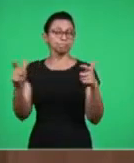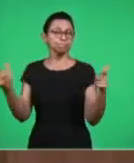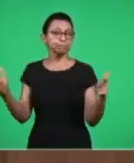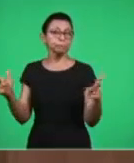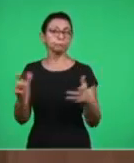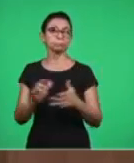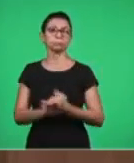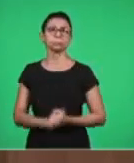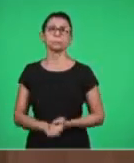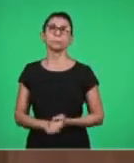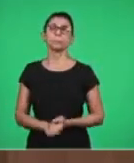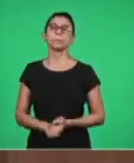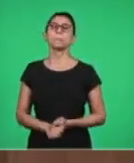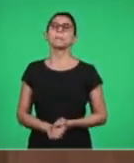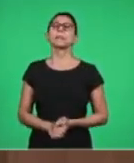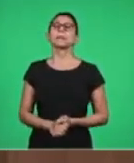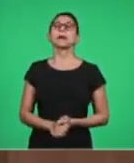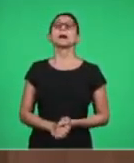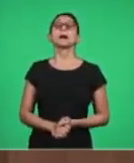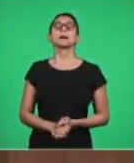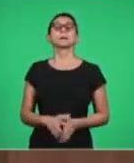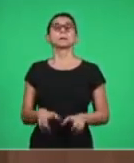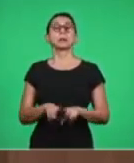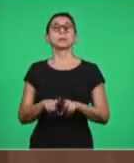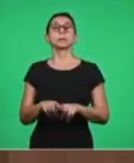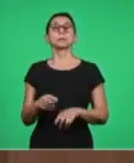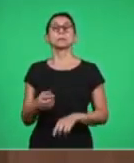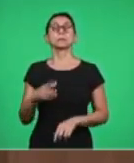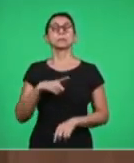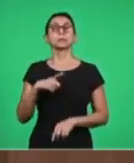and including we're going to repeat